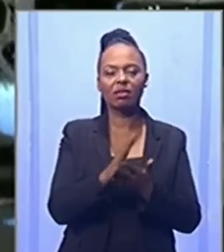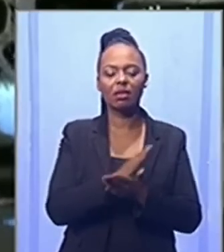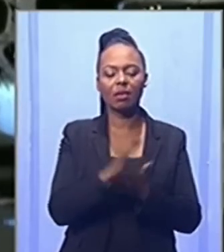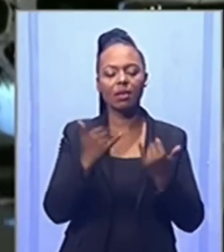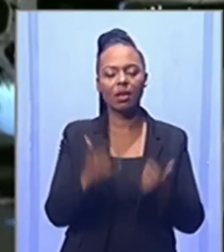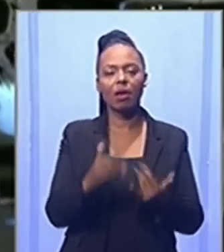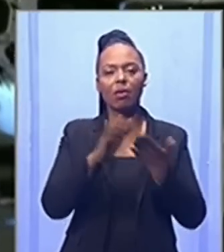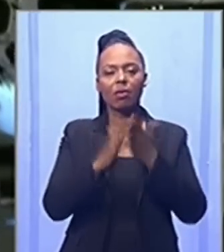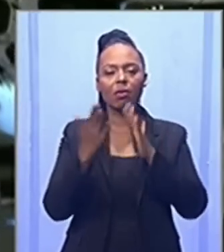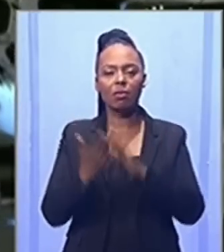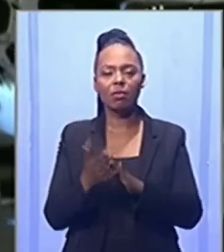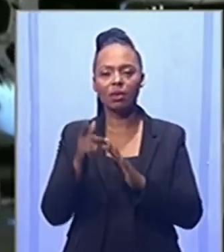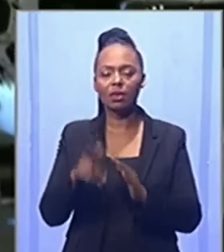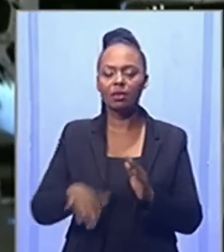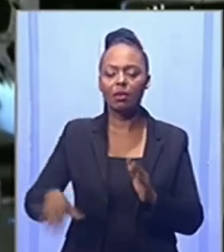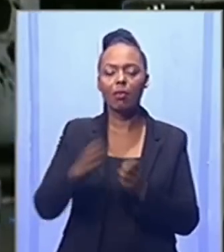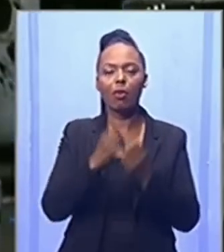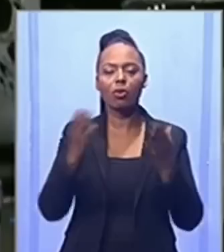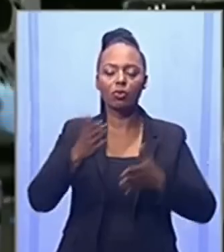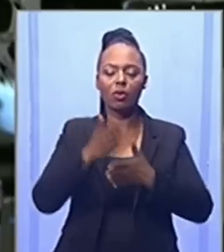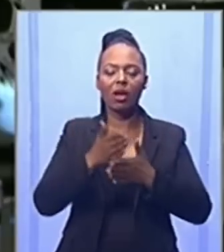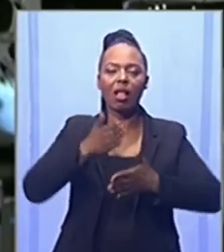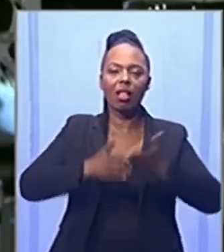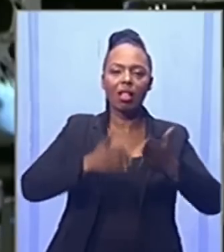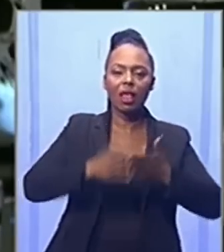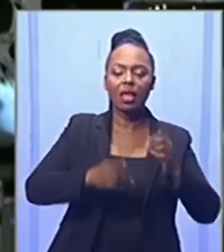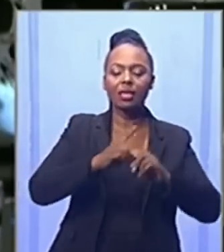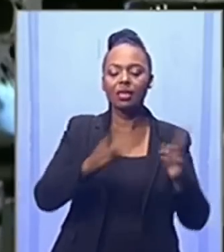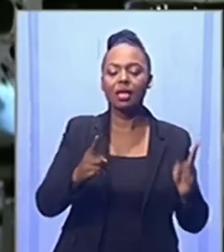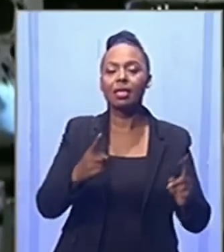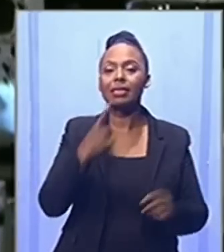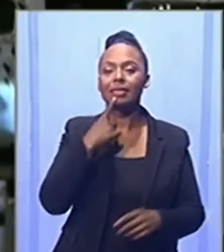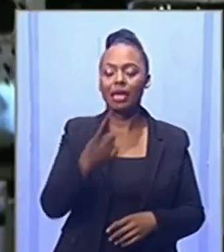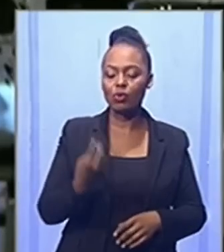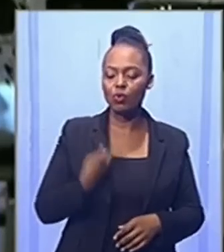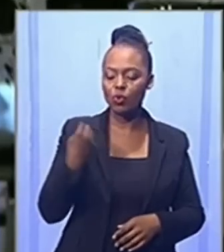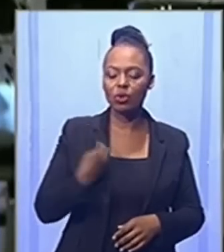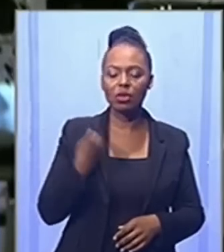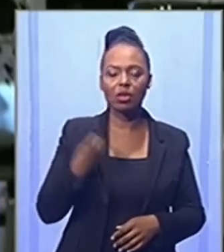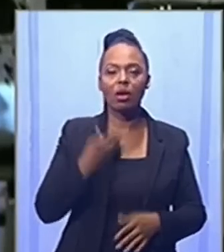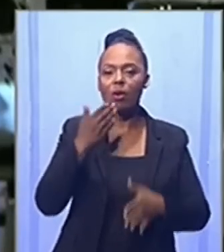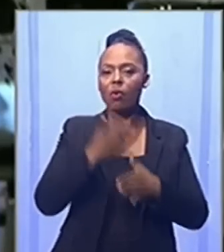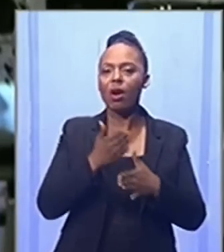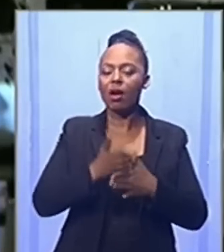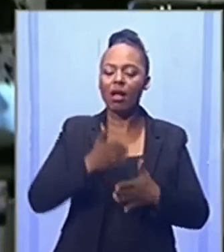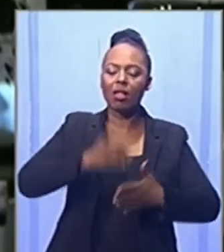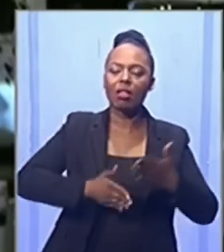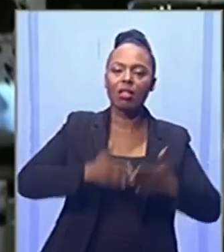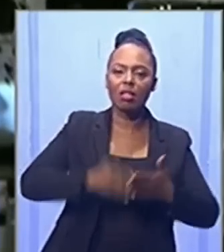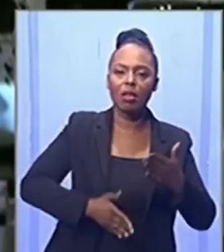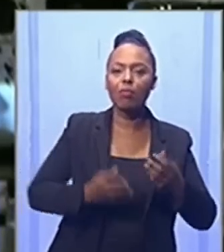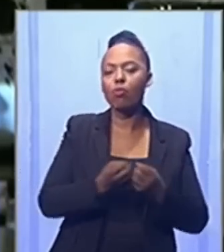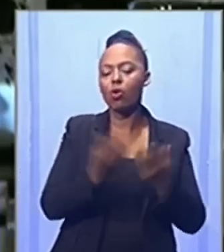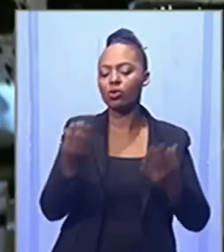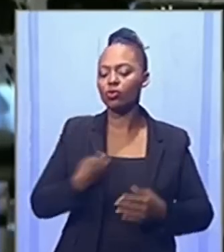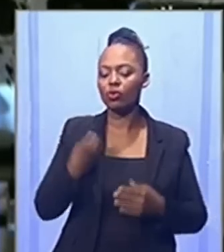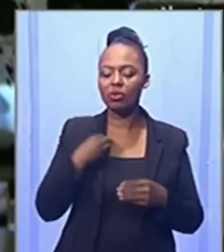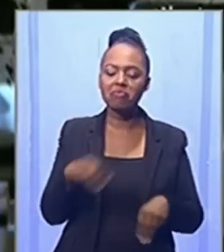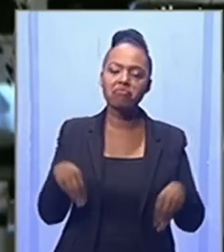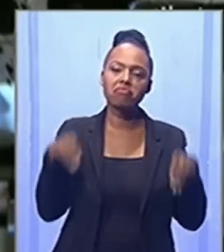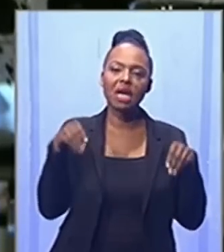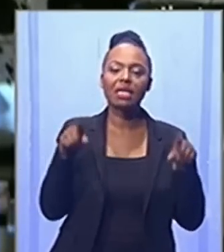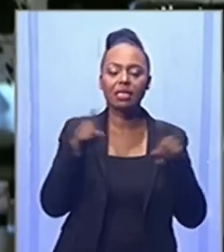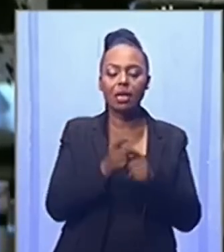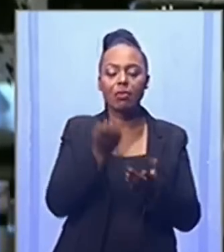le ntho e kgolo haholo Zimbabwe ba bolela ha batjha ba bangata ba sa sebetse mme re a tseba le hore moruo wa Zimbabwe o batla